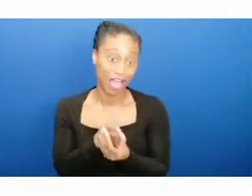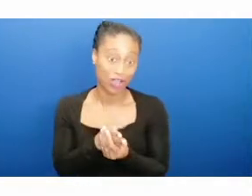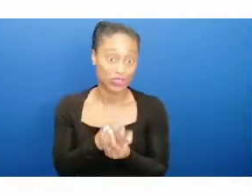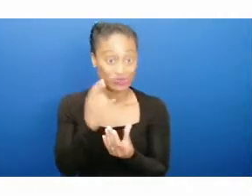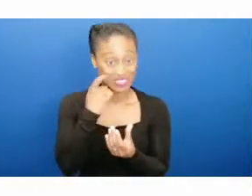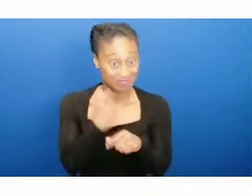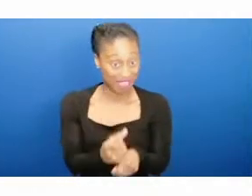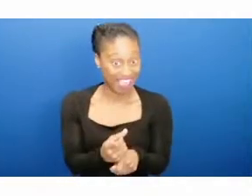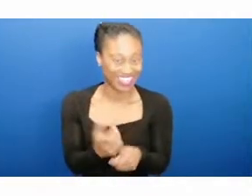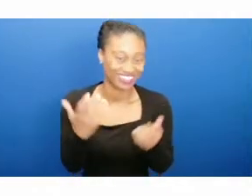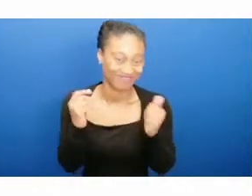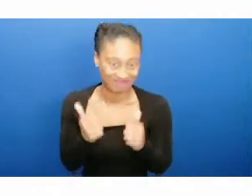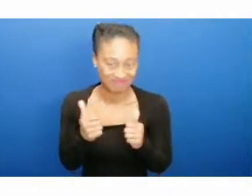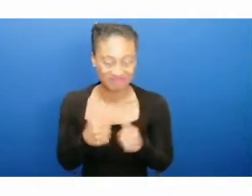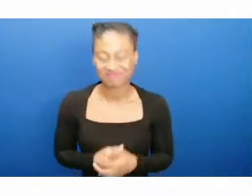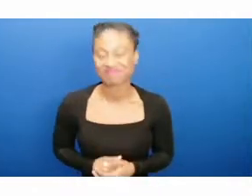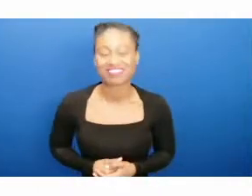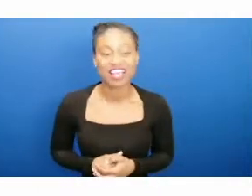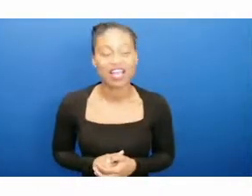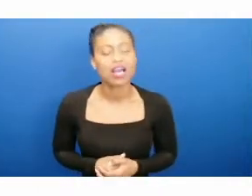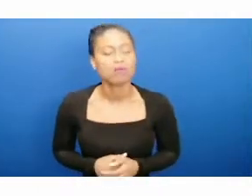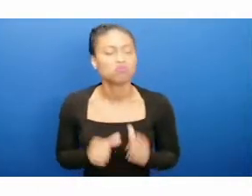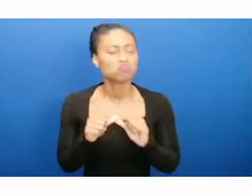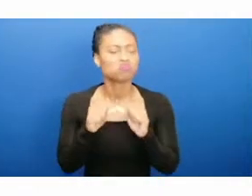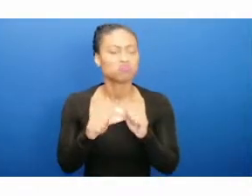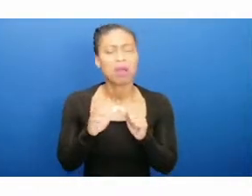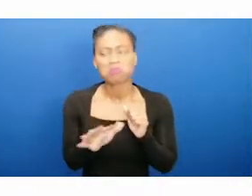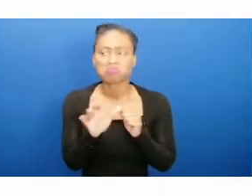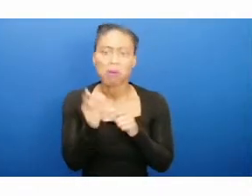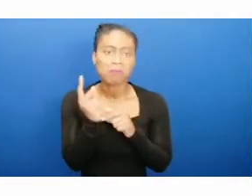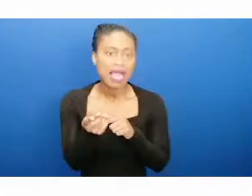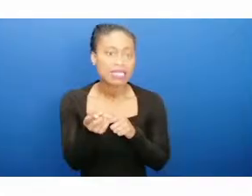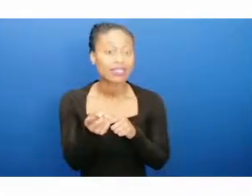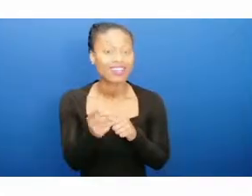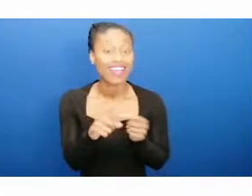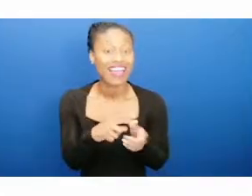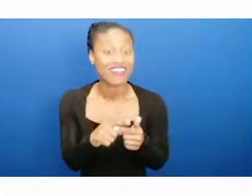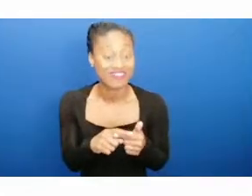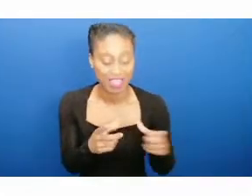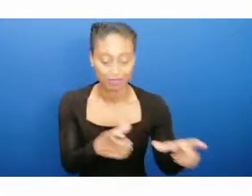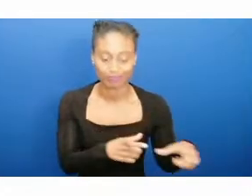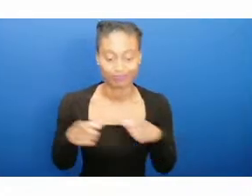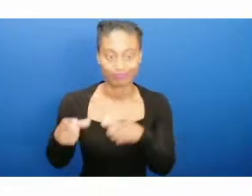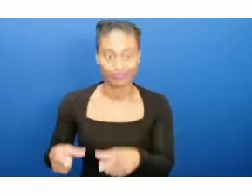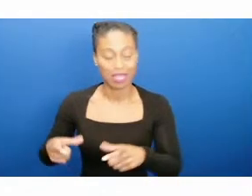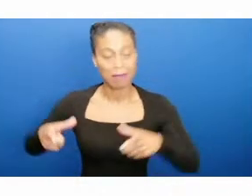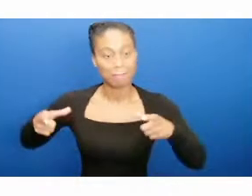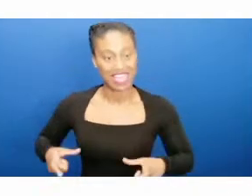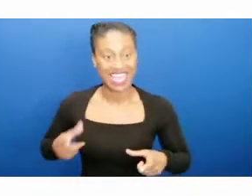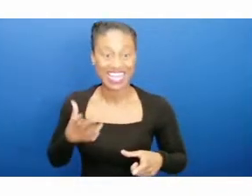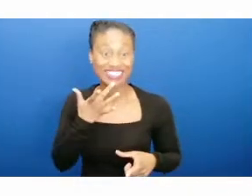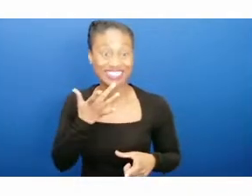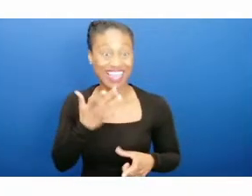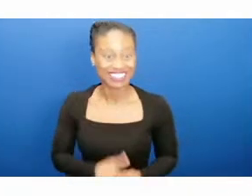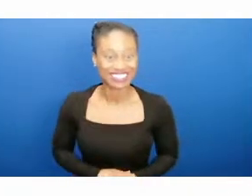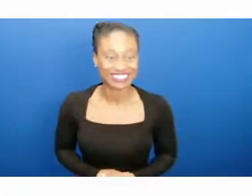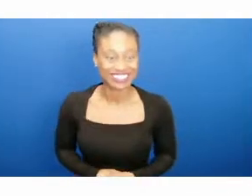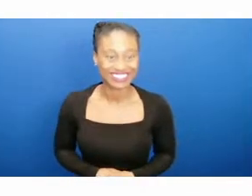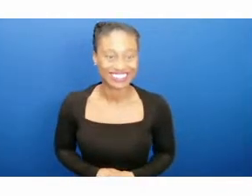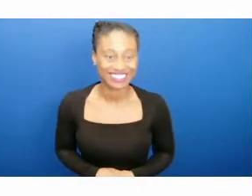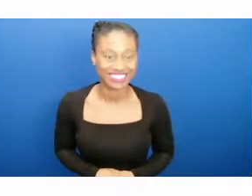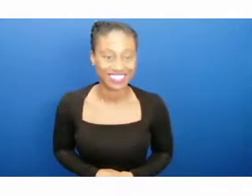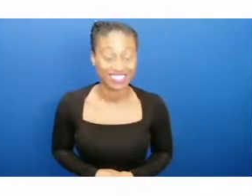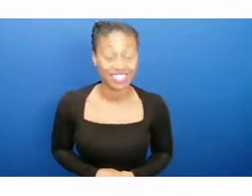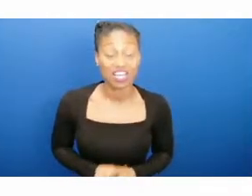So yeah, we're just going to let this go for about another minute, and then it'll be time to plate and taste. So not only are